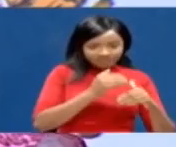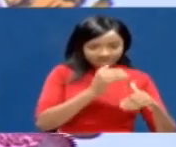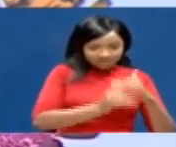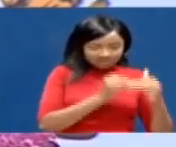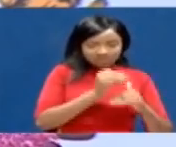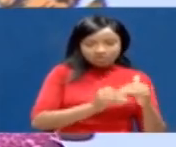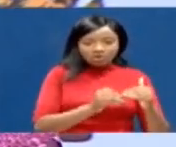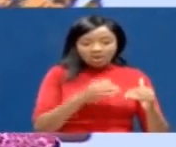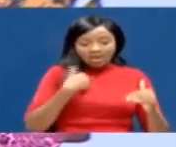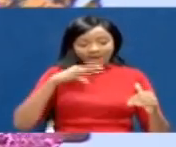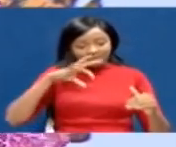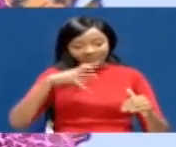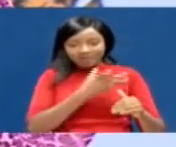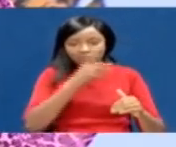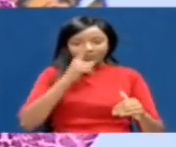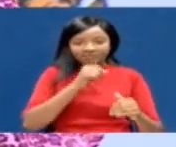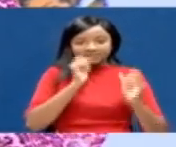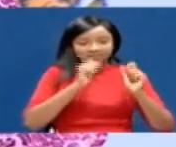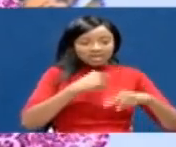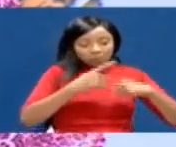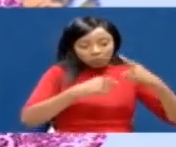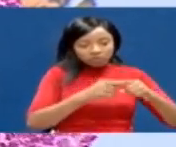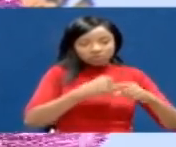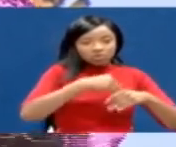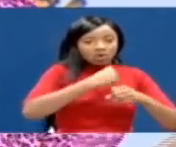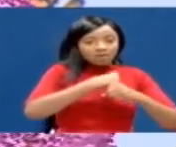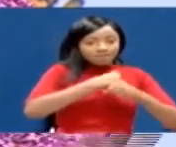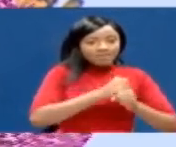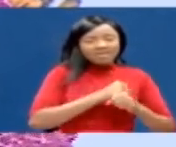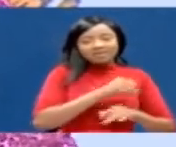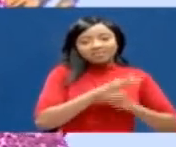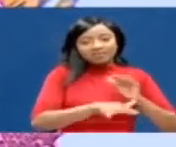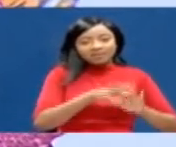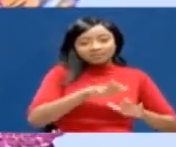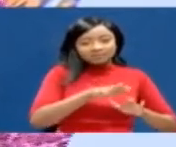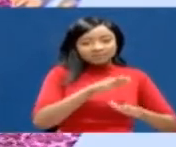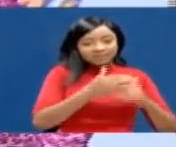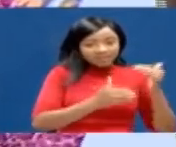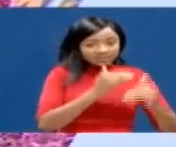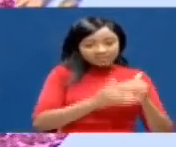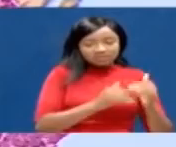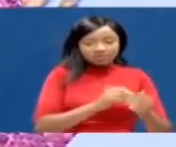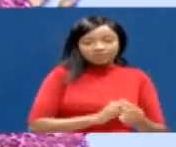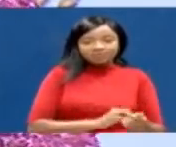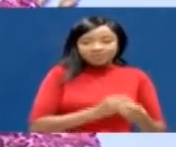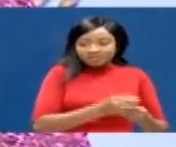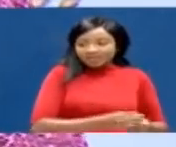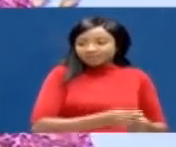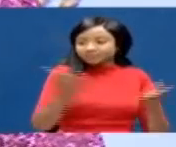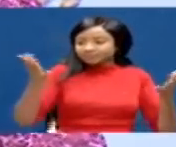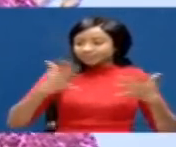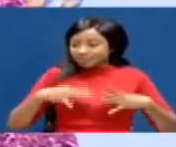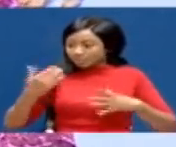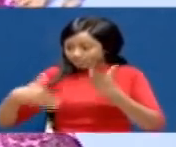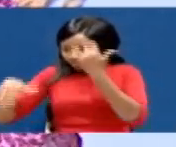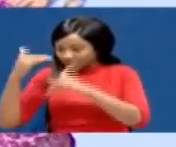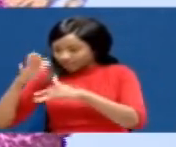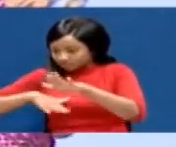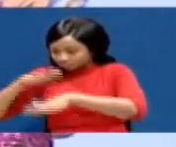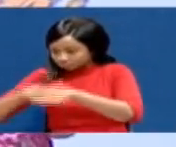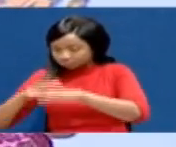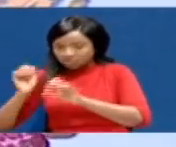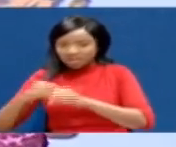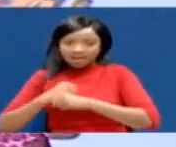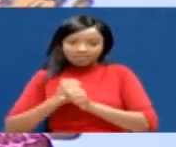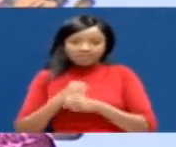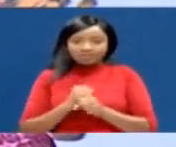capacity that has been confirmed and will be distributing it over the next couple of days. And I'm certain within by today, we actually